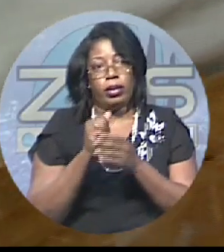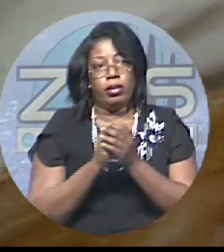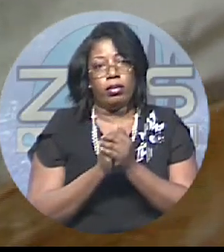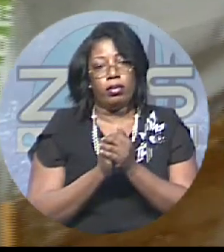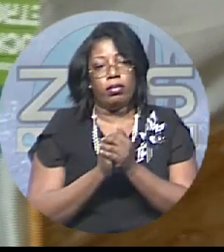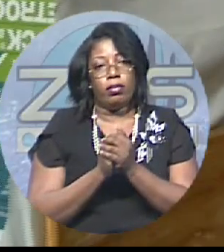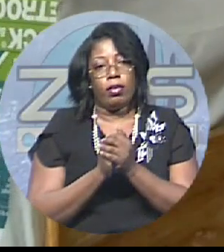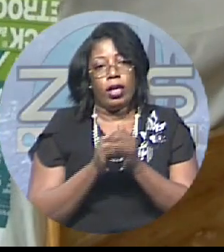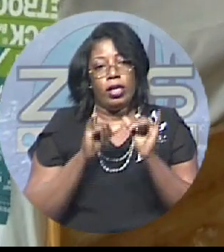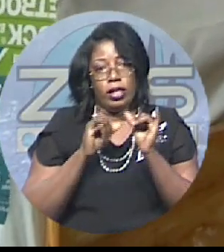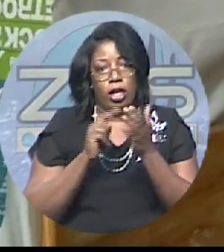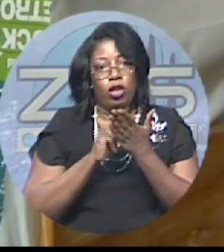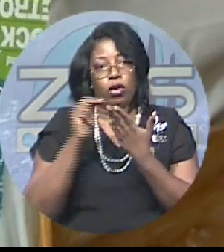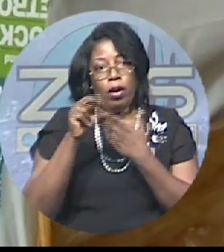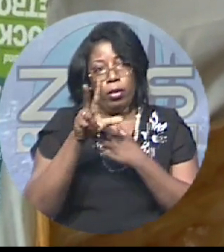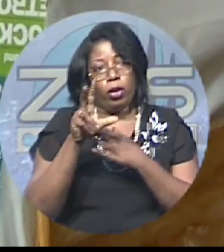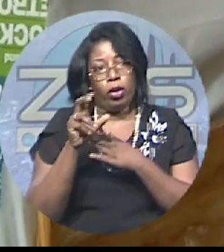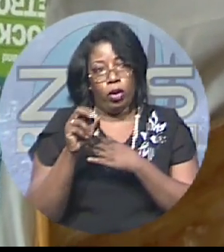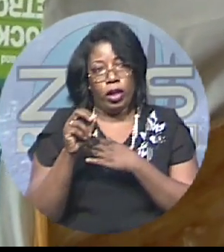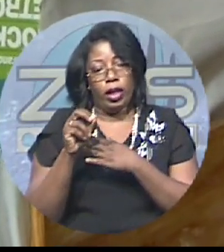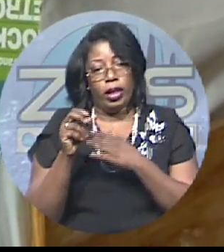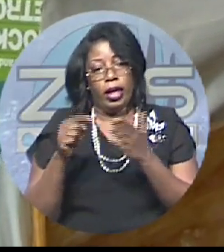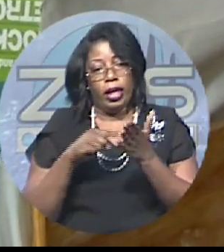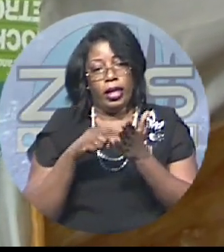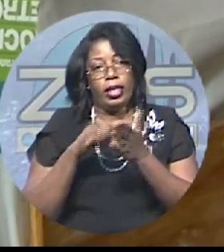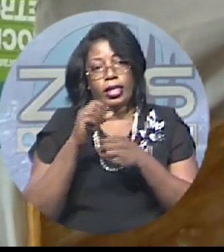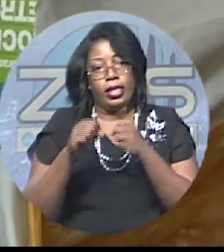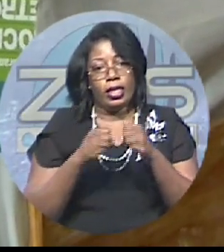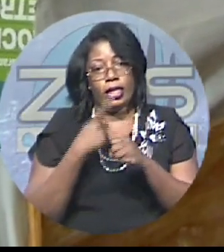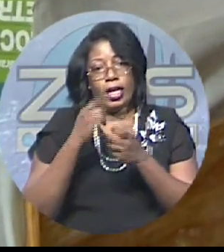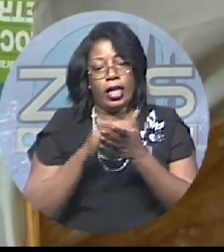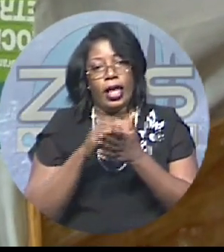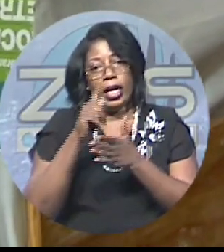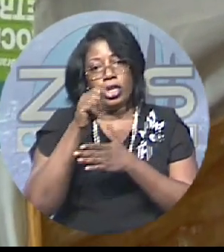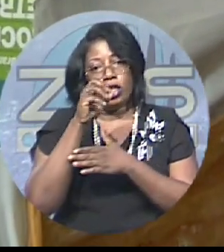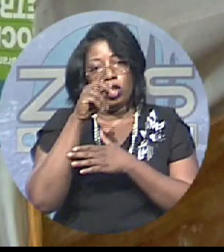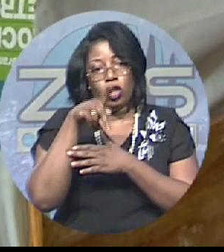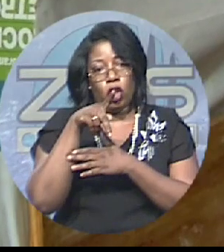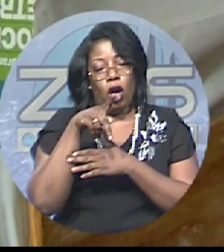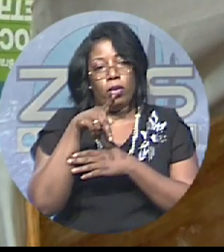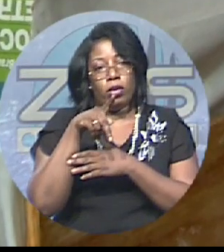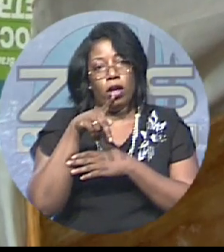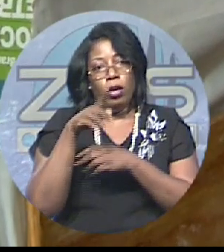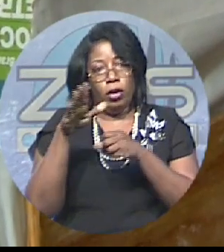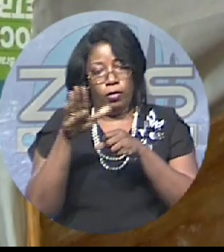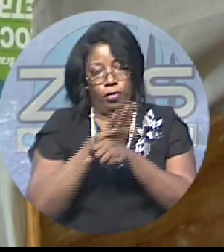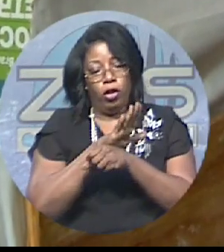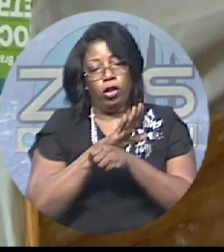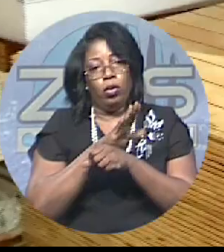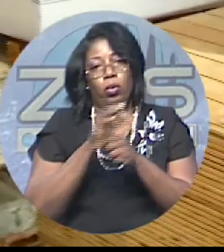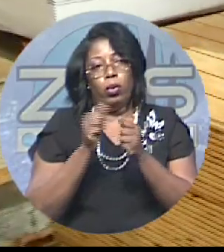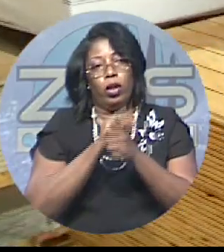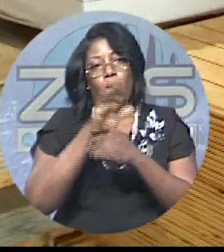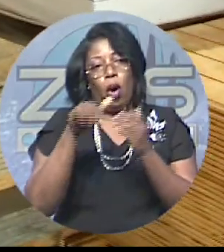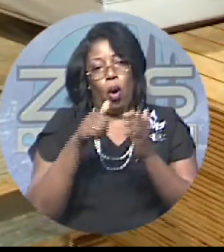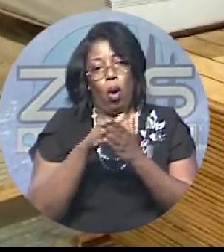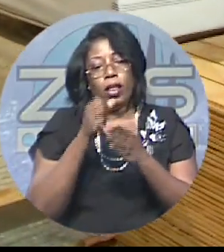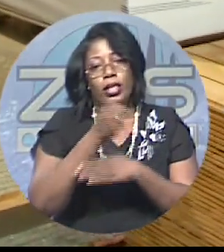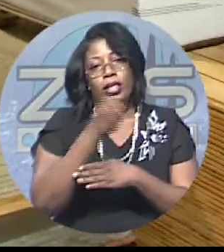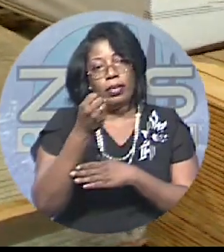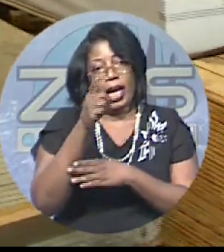Still in effect until November 30th. This year, Collins says Tops Lumber will remain stocked up with all the necessary